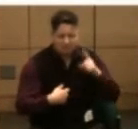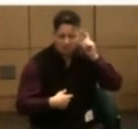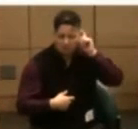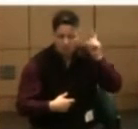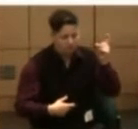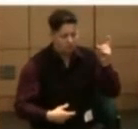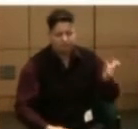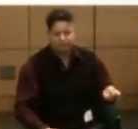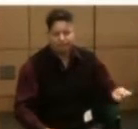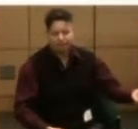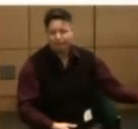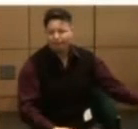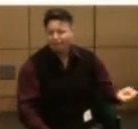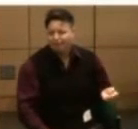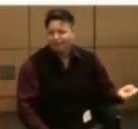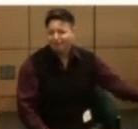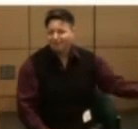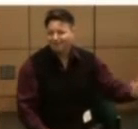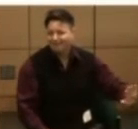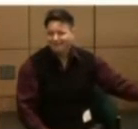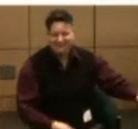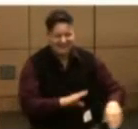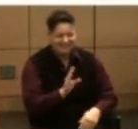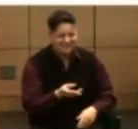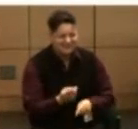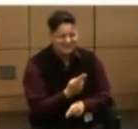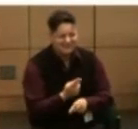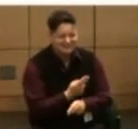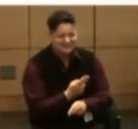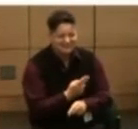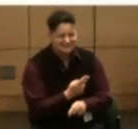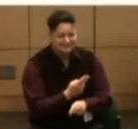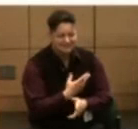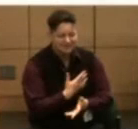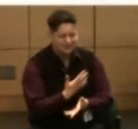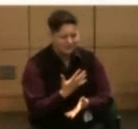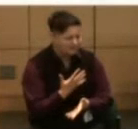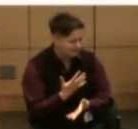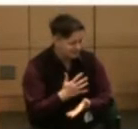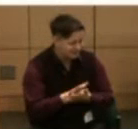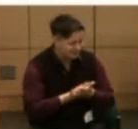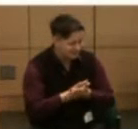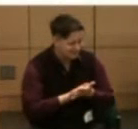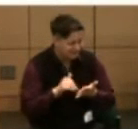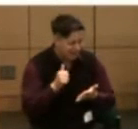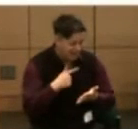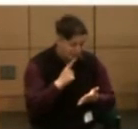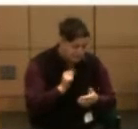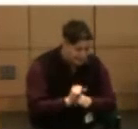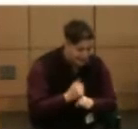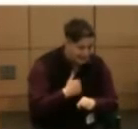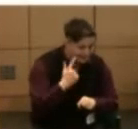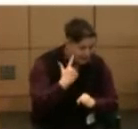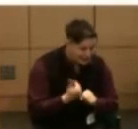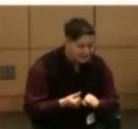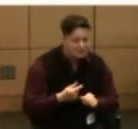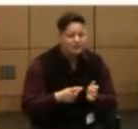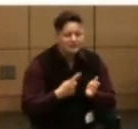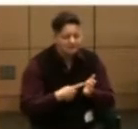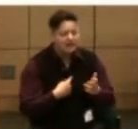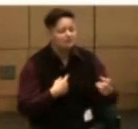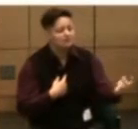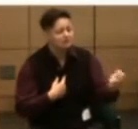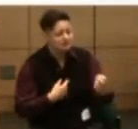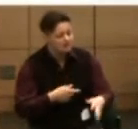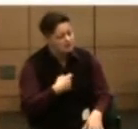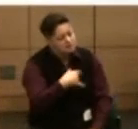the drawer and never use them. And so you don't necessarily know what that history is. And so sometimes it takes a couple visits. It's like, well, could you go